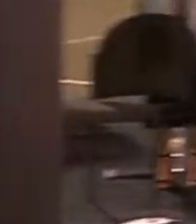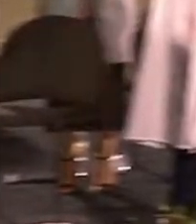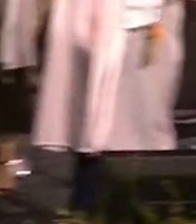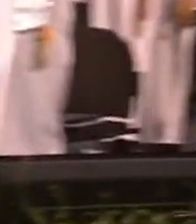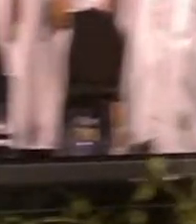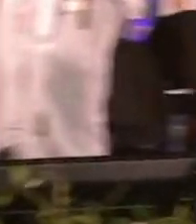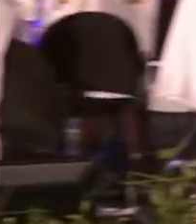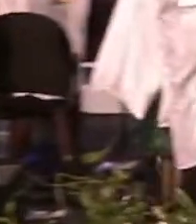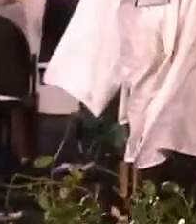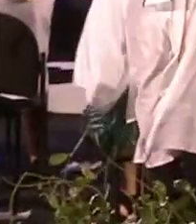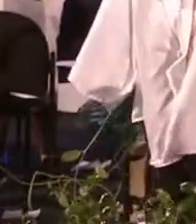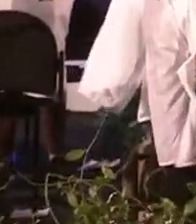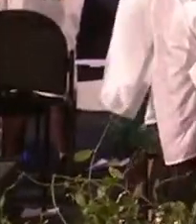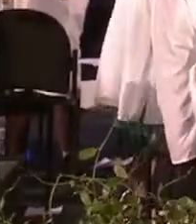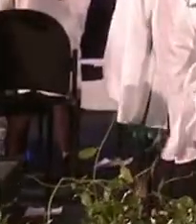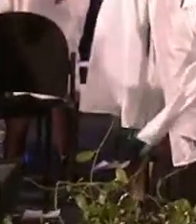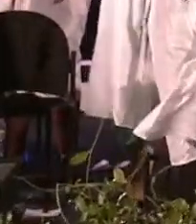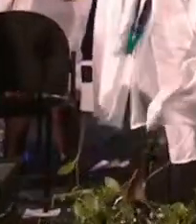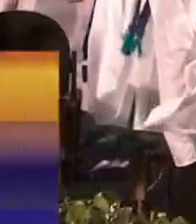All right.